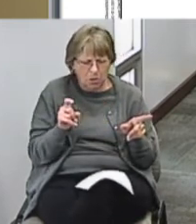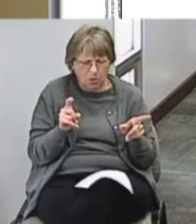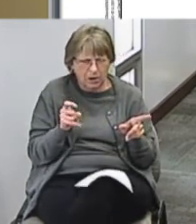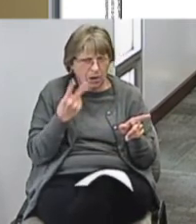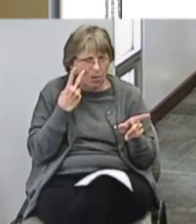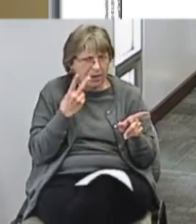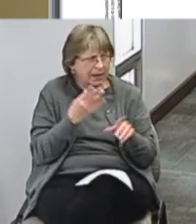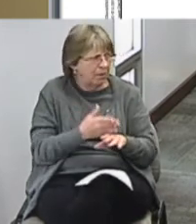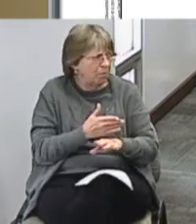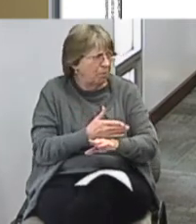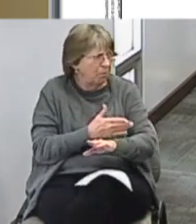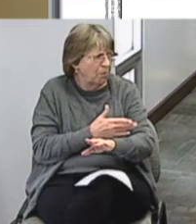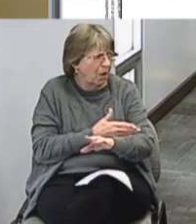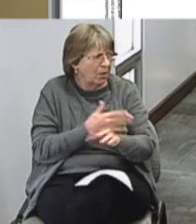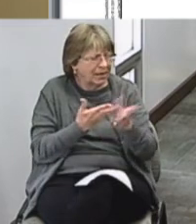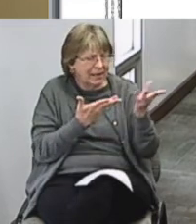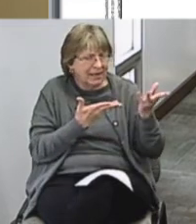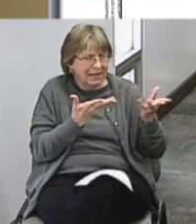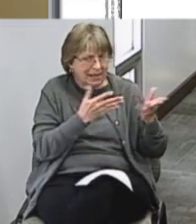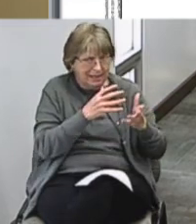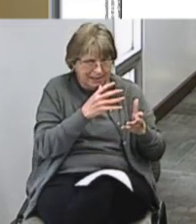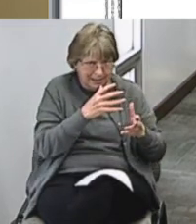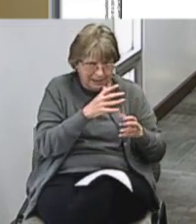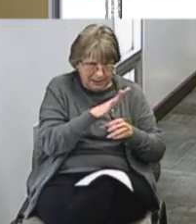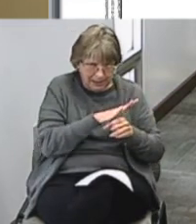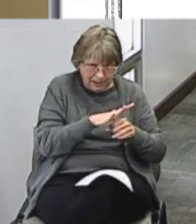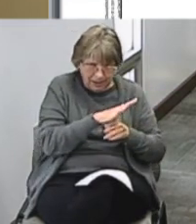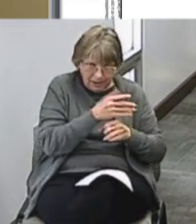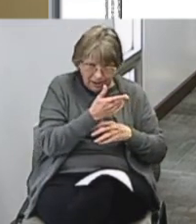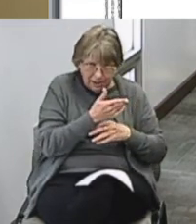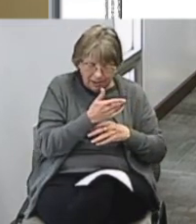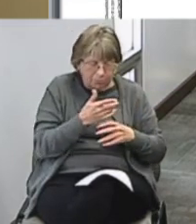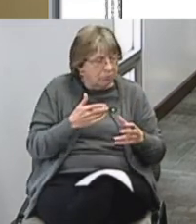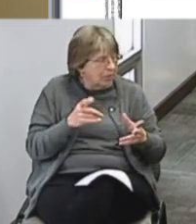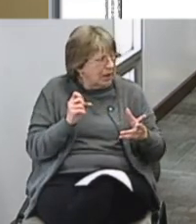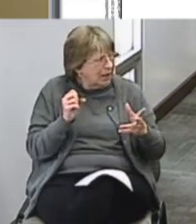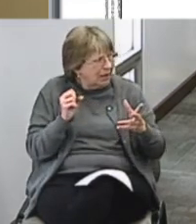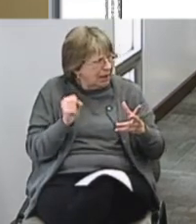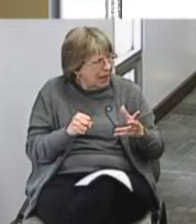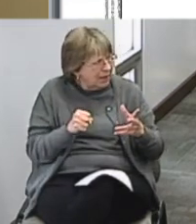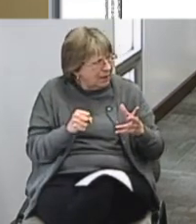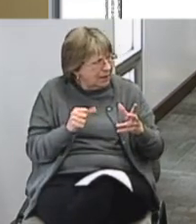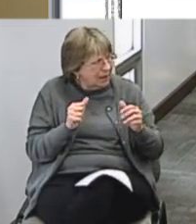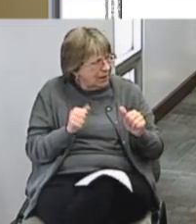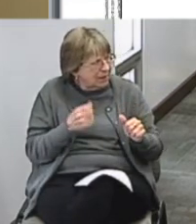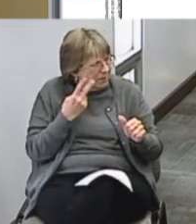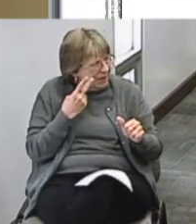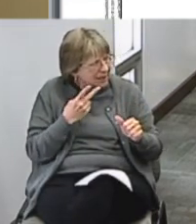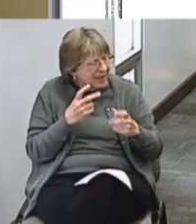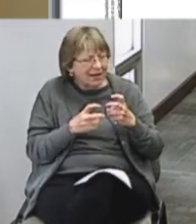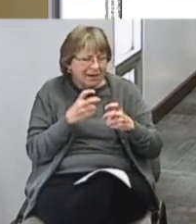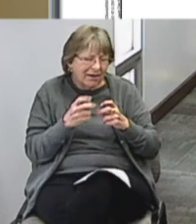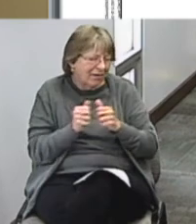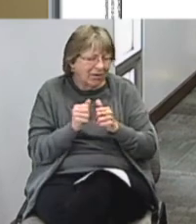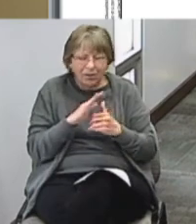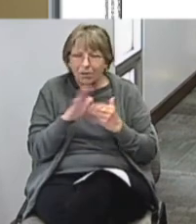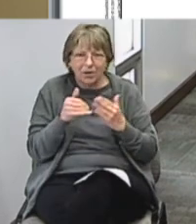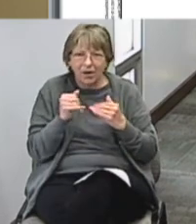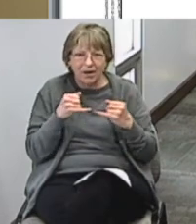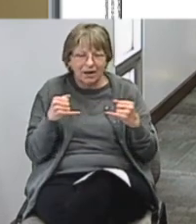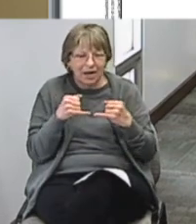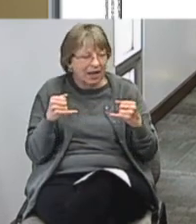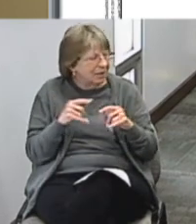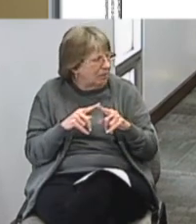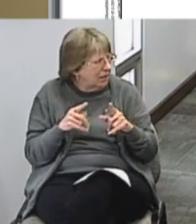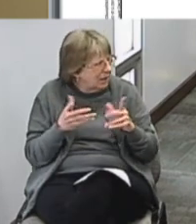in these sites? Well, we have, and you can see, it's hard to see with all the lines, but this